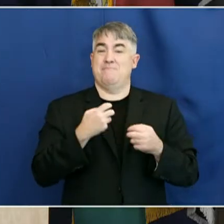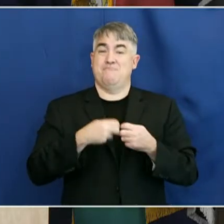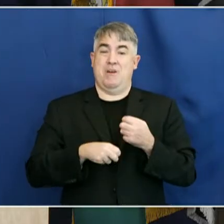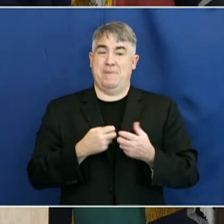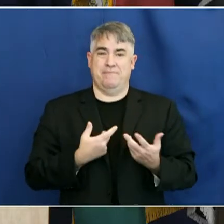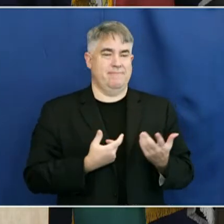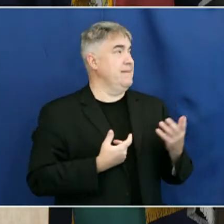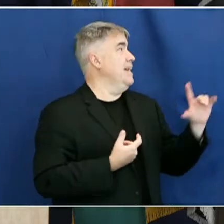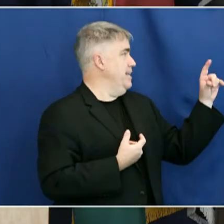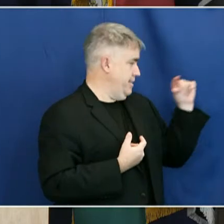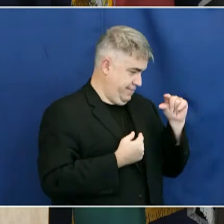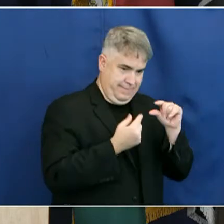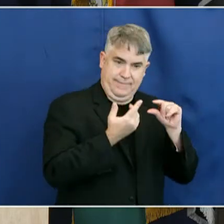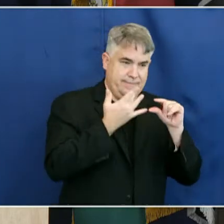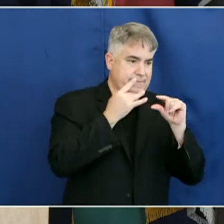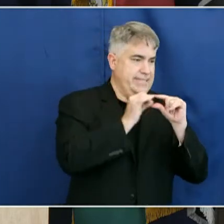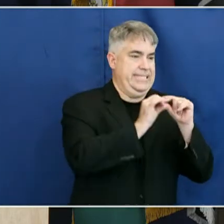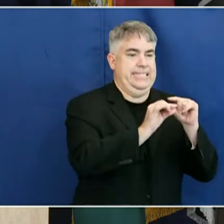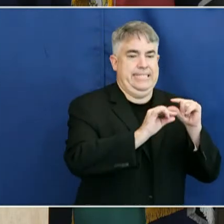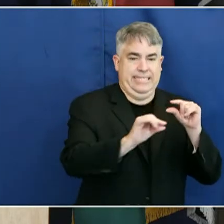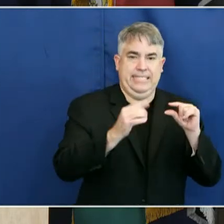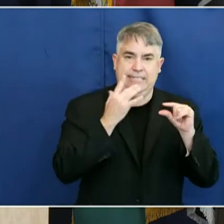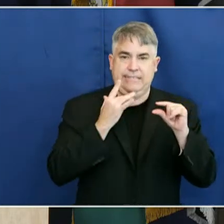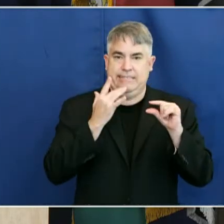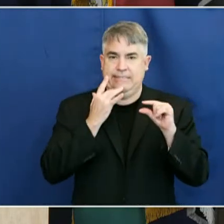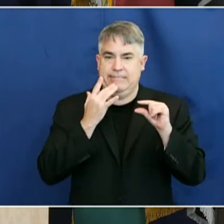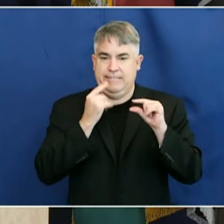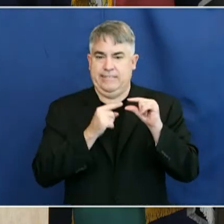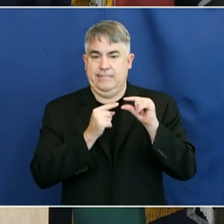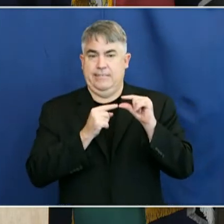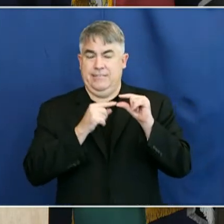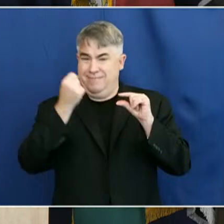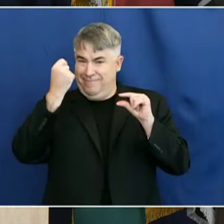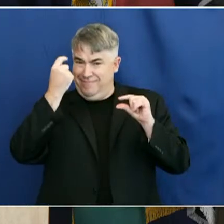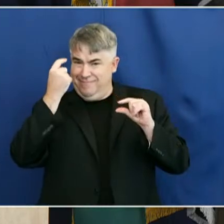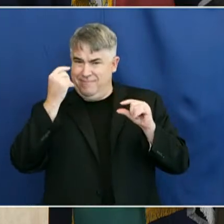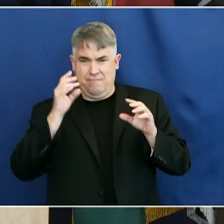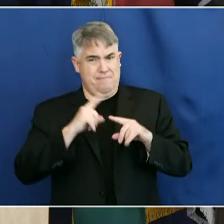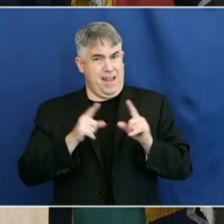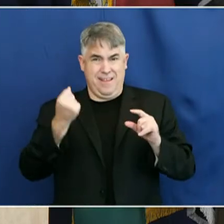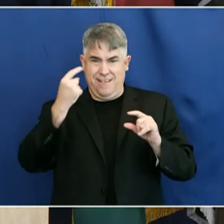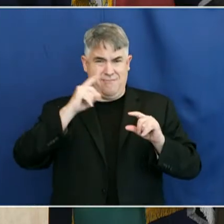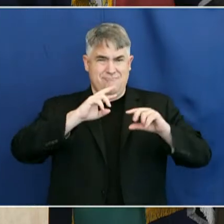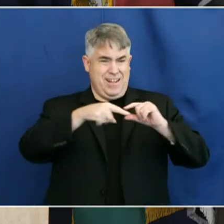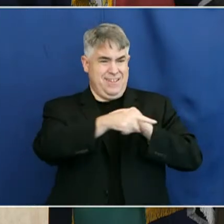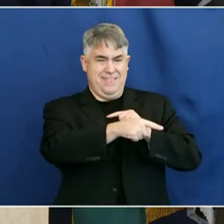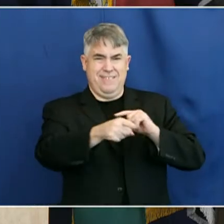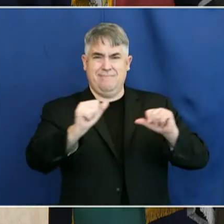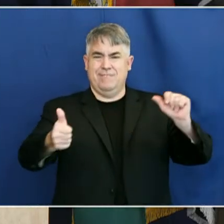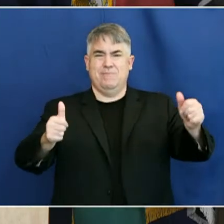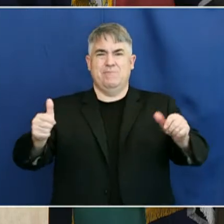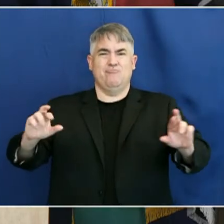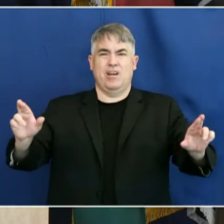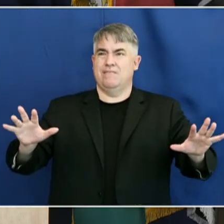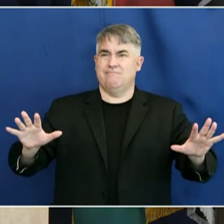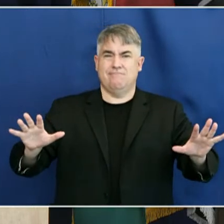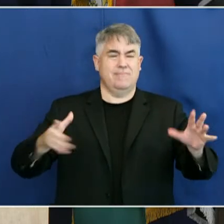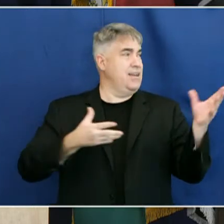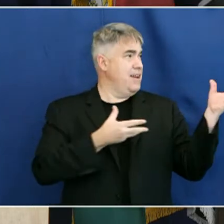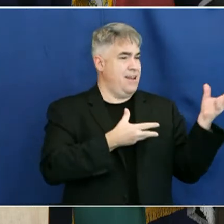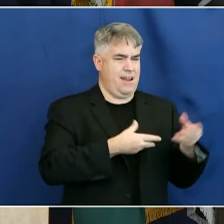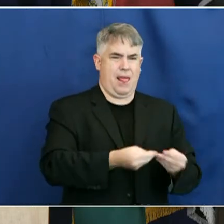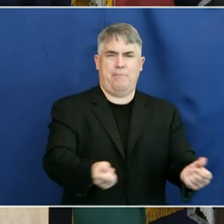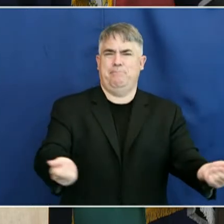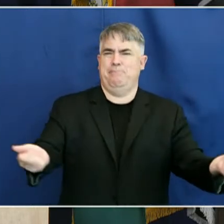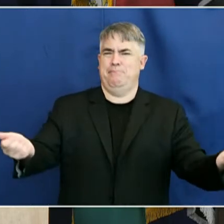importantly, I wanted to make sure that I share with you that the infrastructure that we're building and the programs that we're creating as interventions are working as we're trying to address the